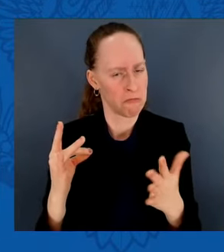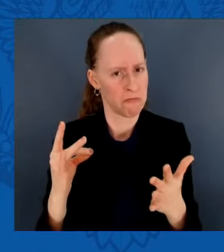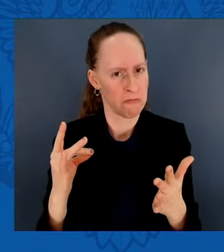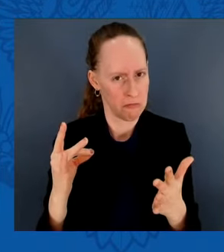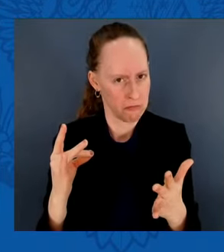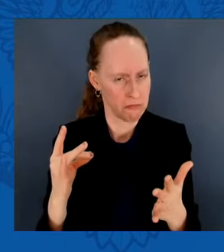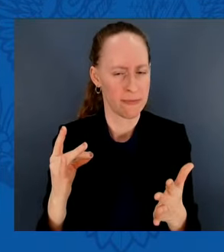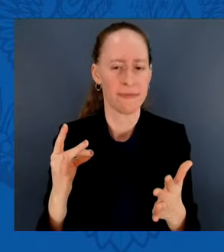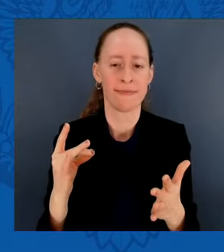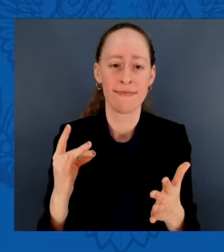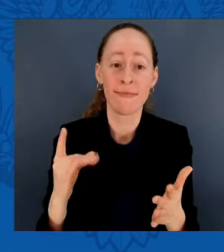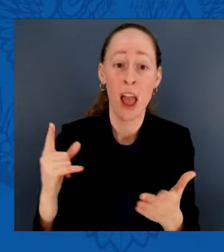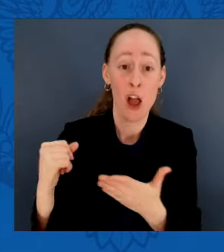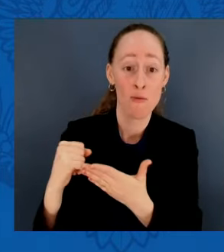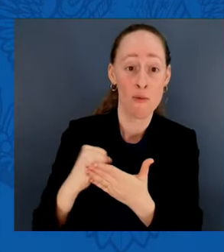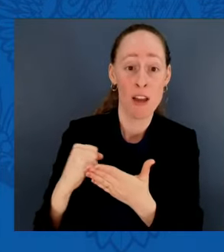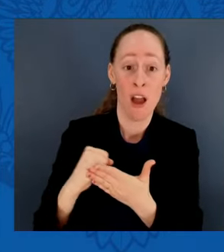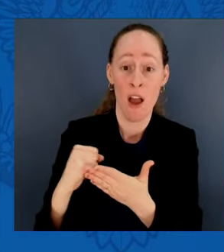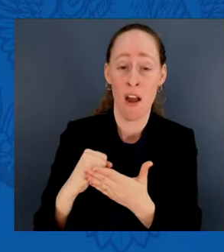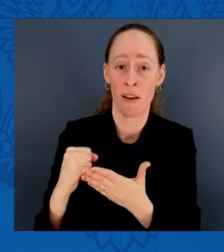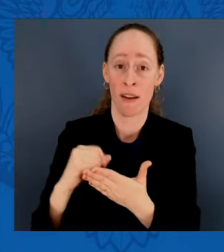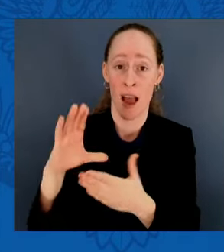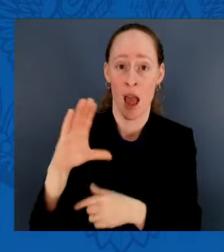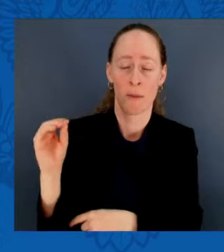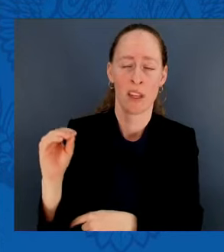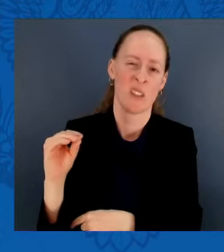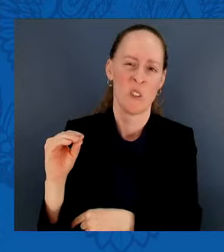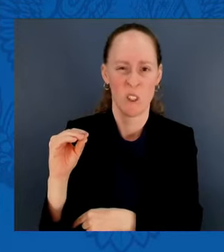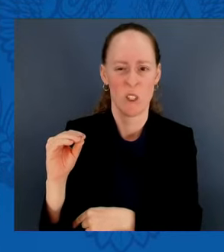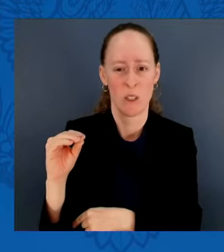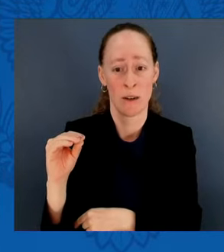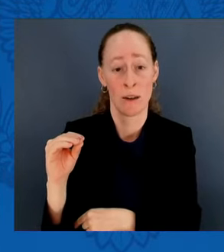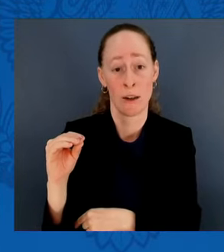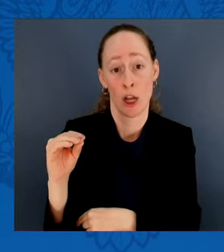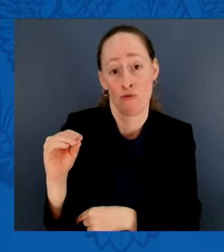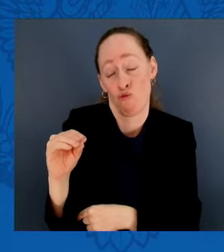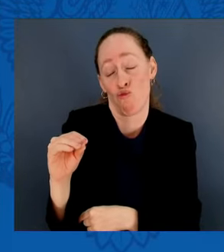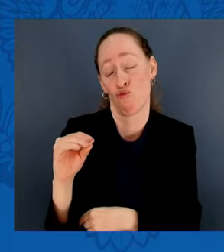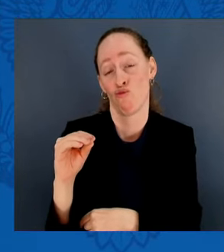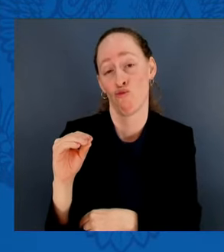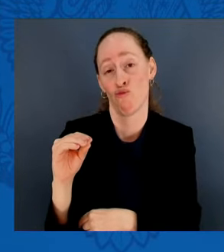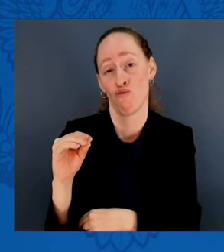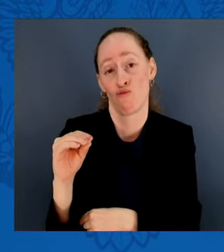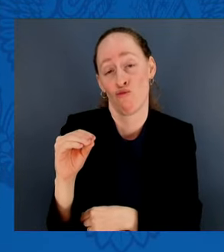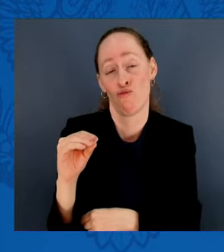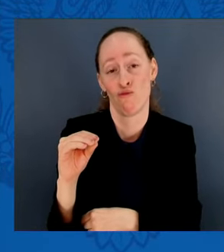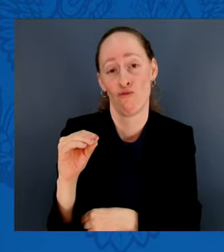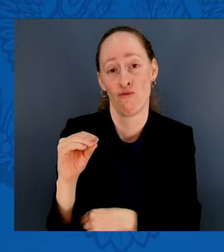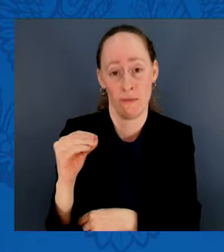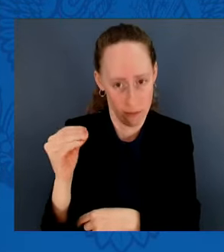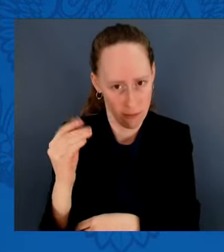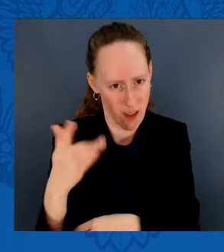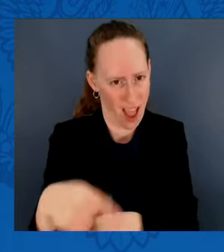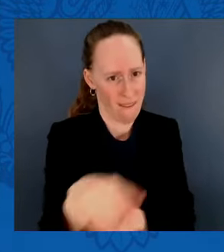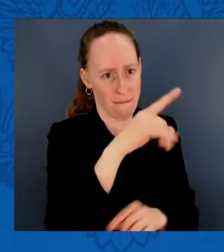like it. But I'm saving American families $20 billion a year with all the junk fees I'm eliminating.